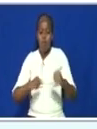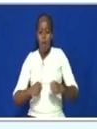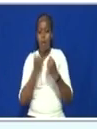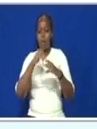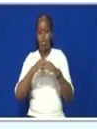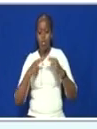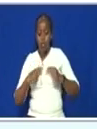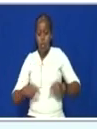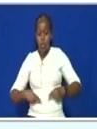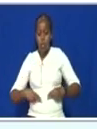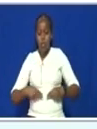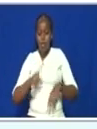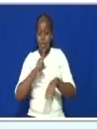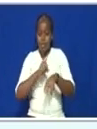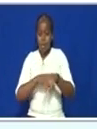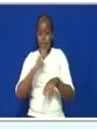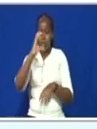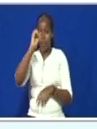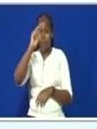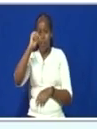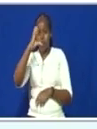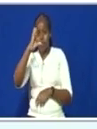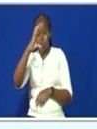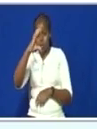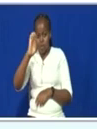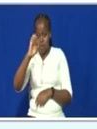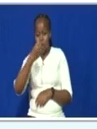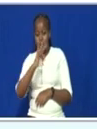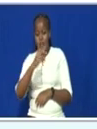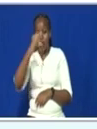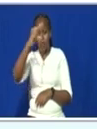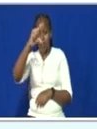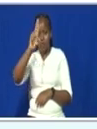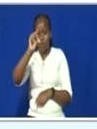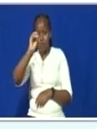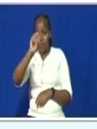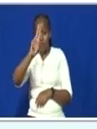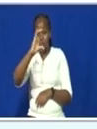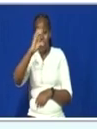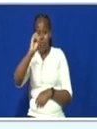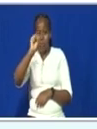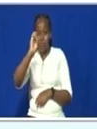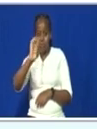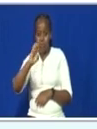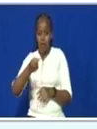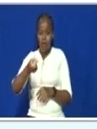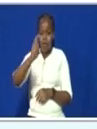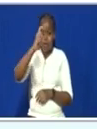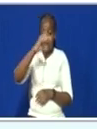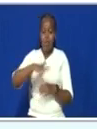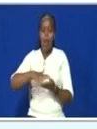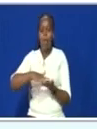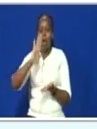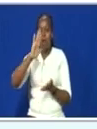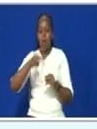humans when the concentration of glucose in the blood rises above